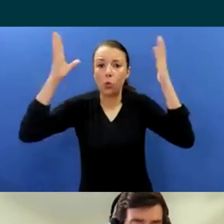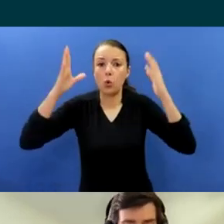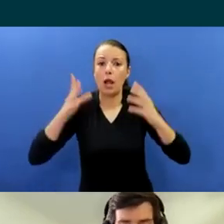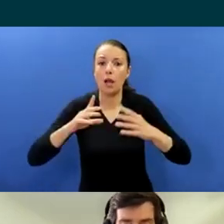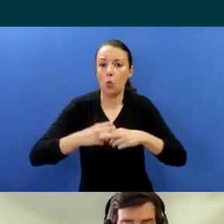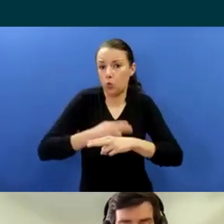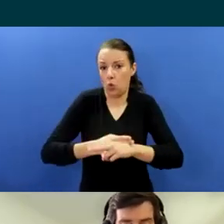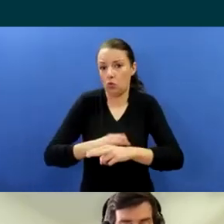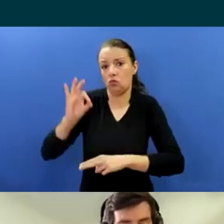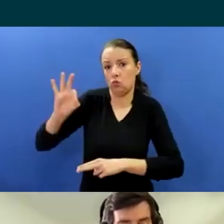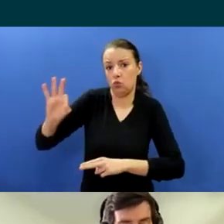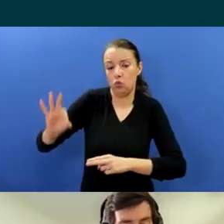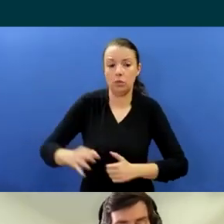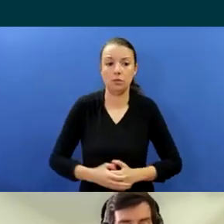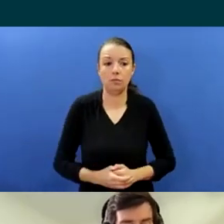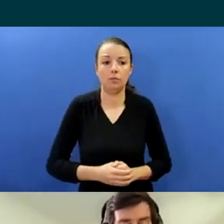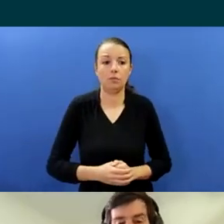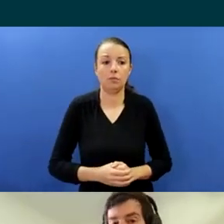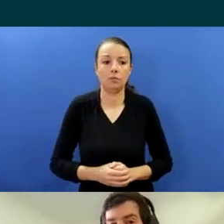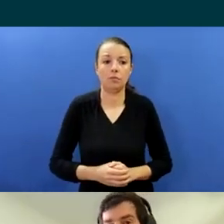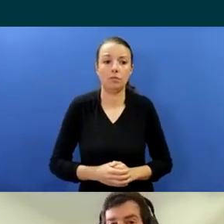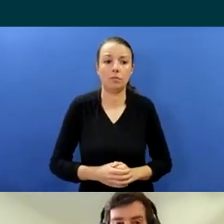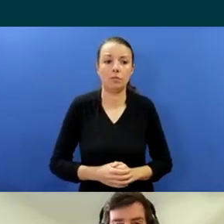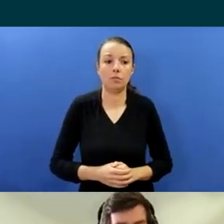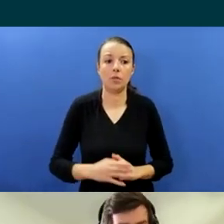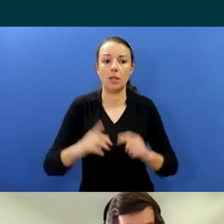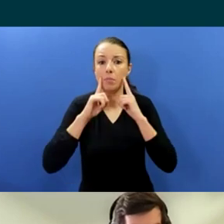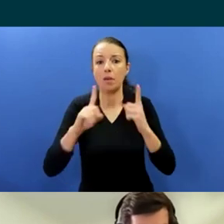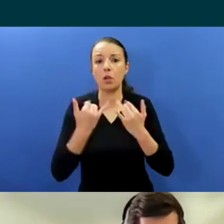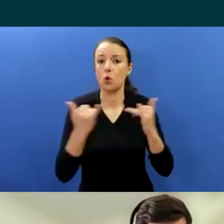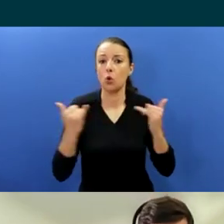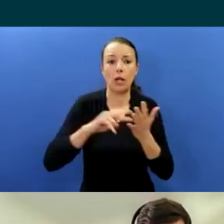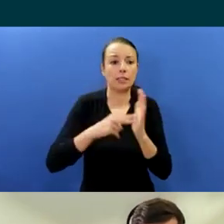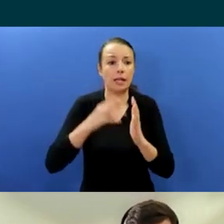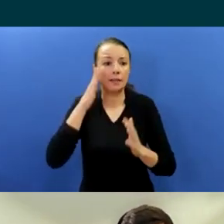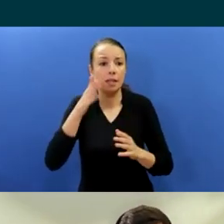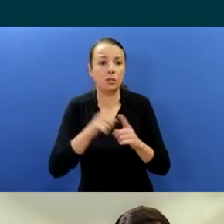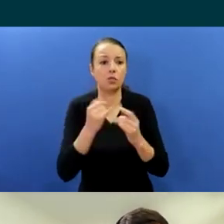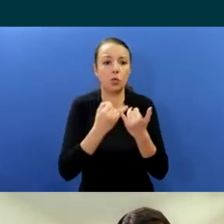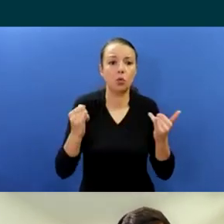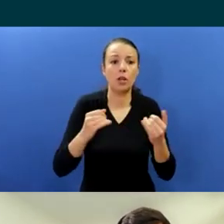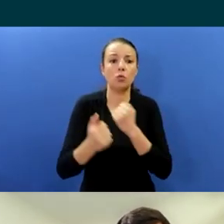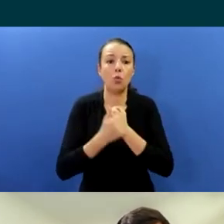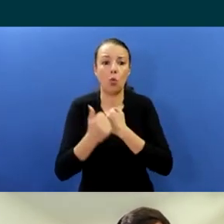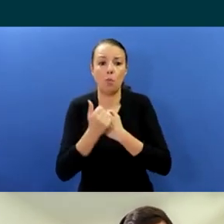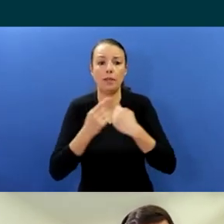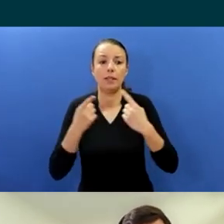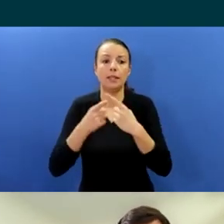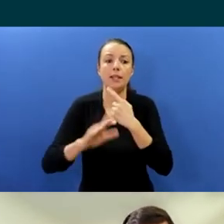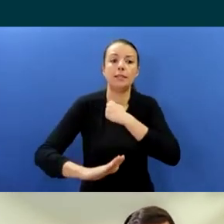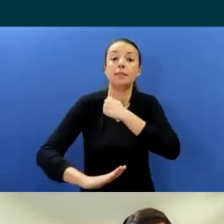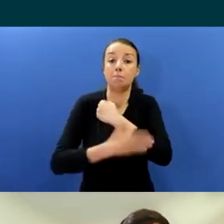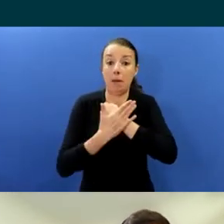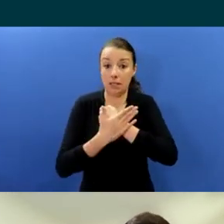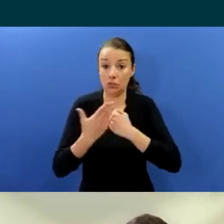various strategies and documents again and again underlined that this is important. And they say the